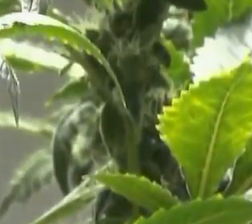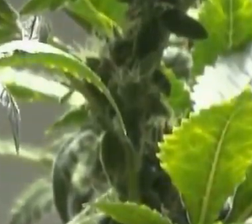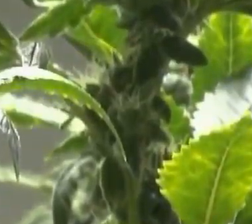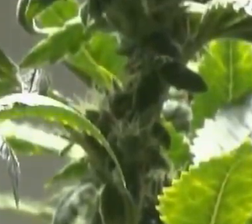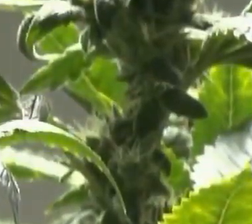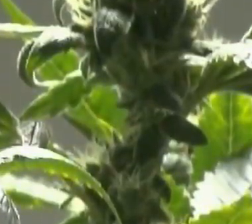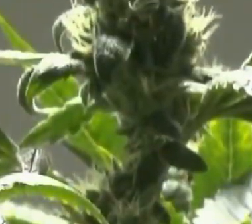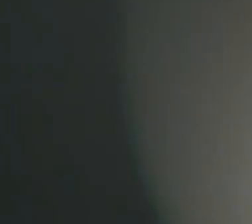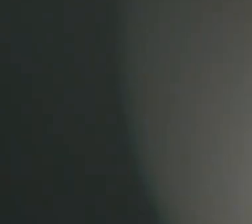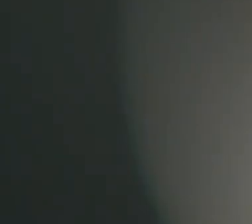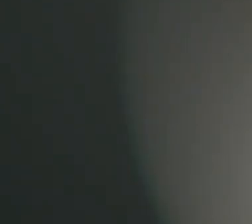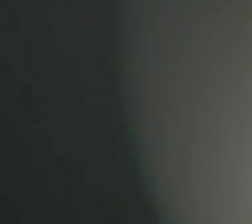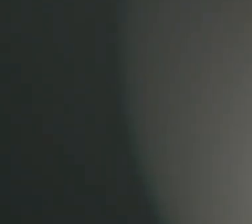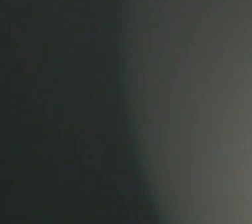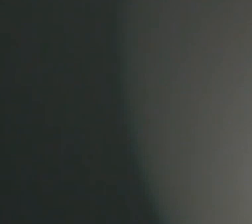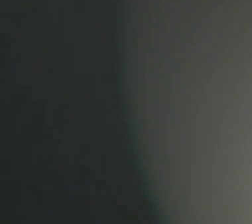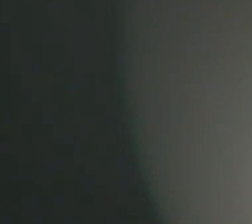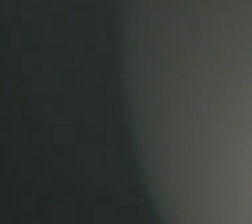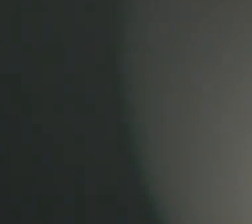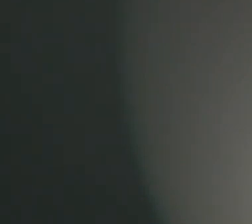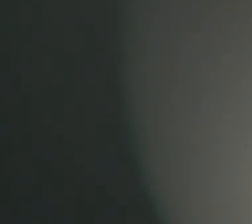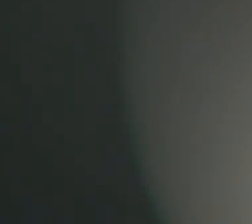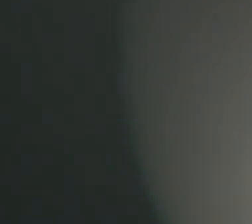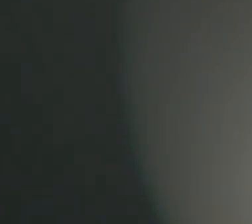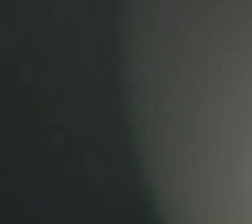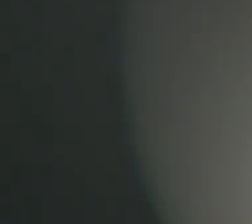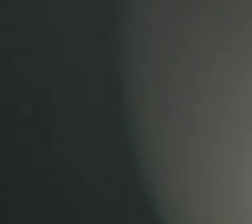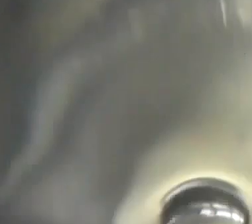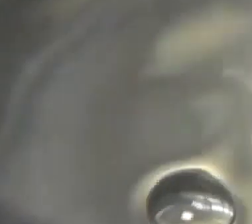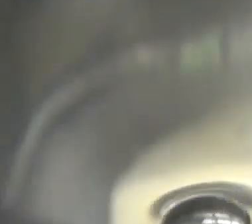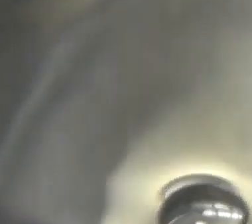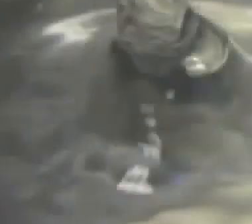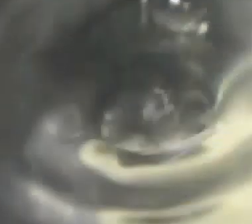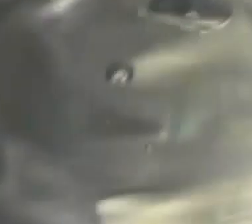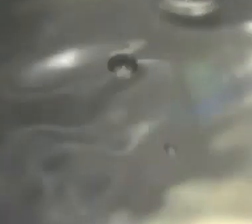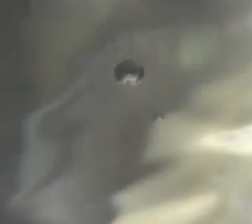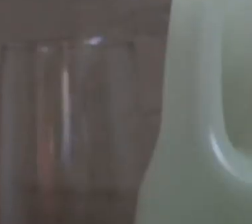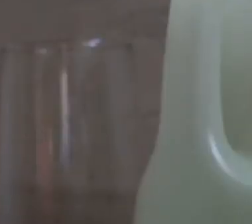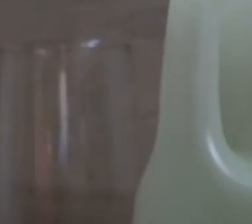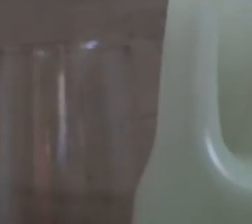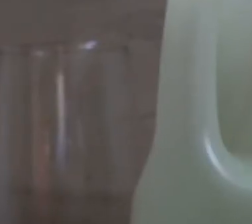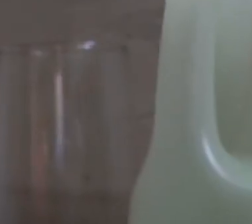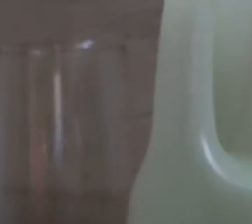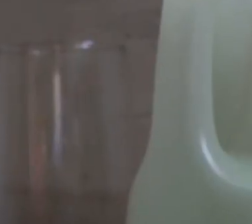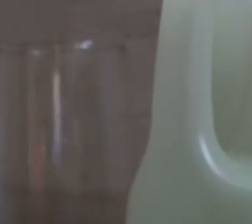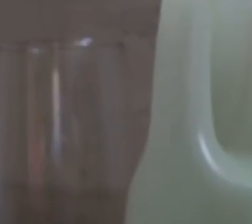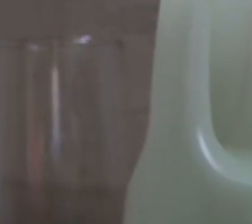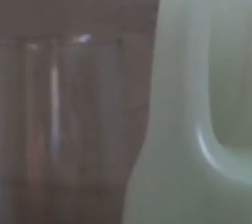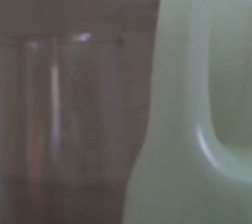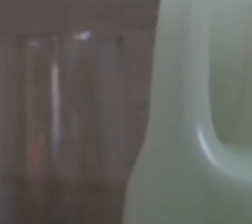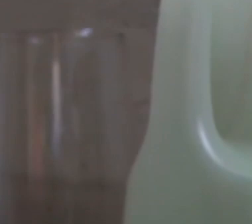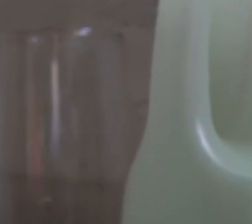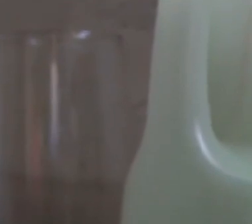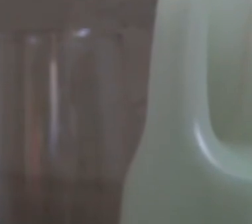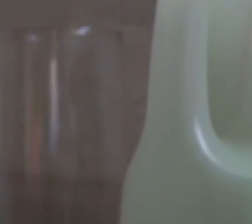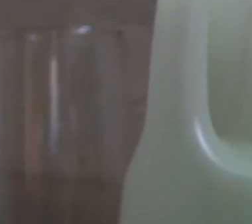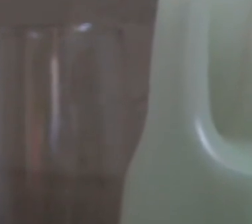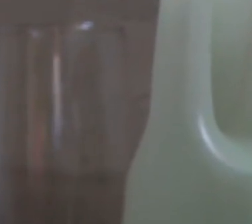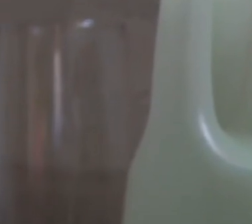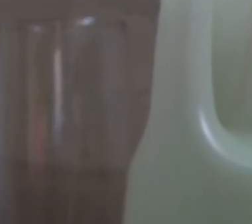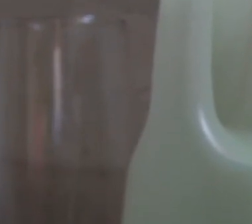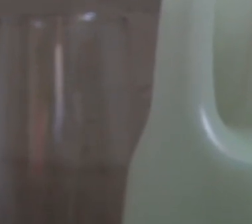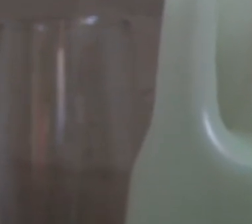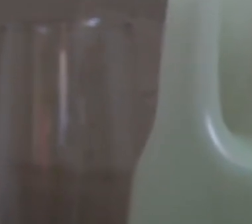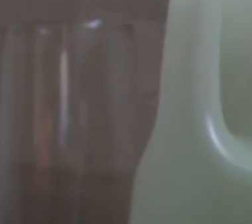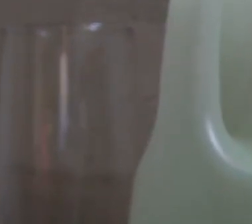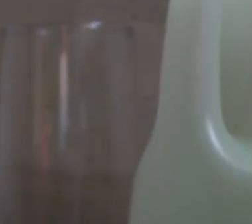issue this November. Even important priorities like dealing with the state's lead water crisis stalled in Trenton this past year. Despite